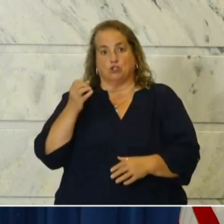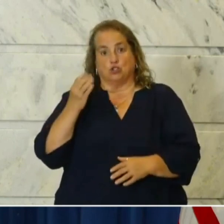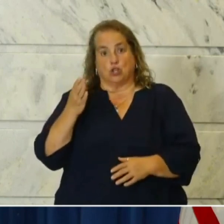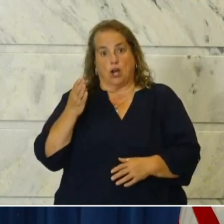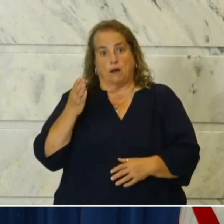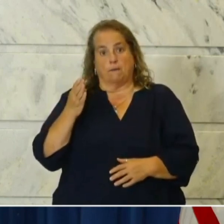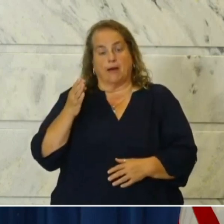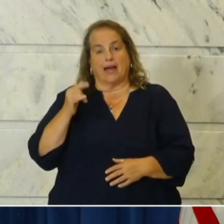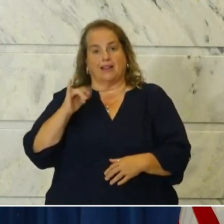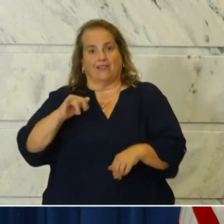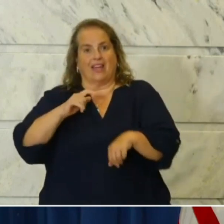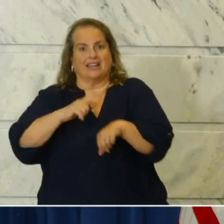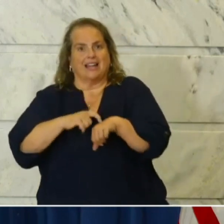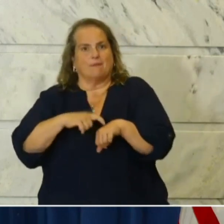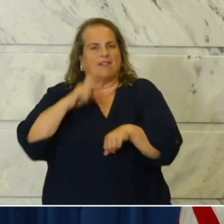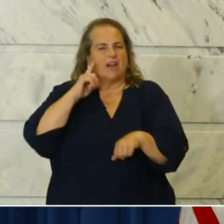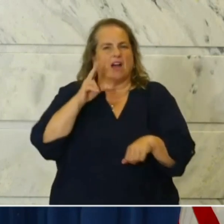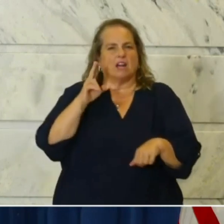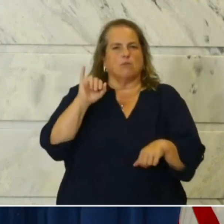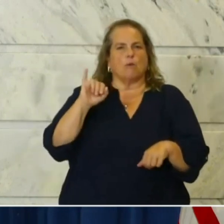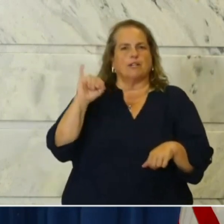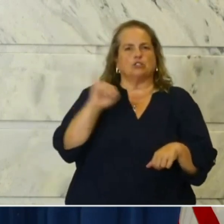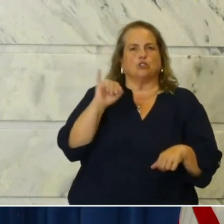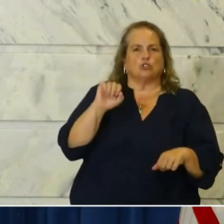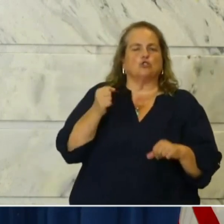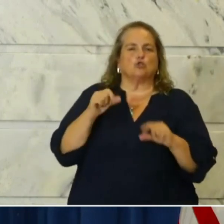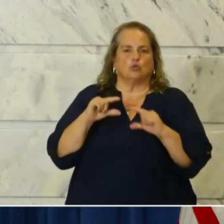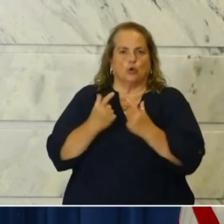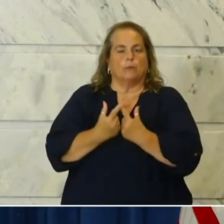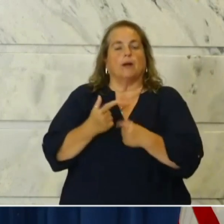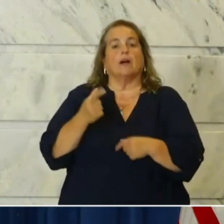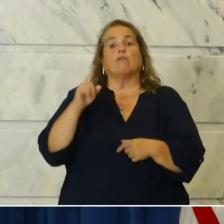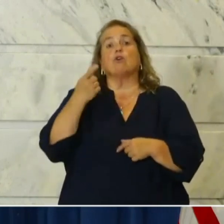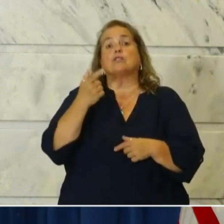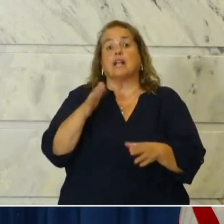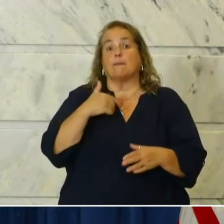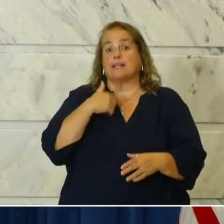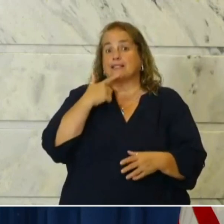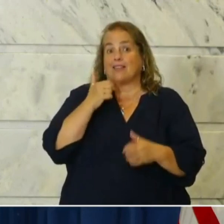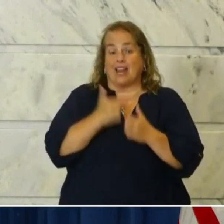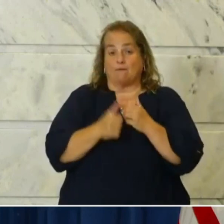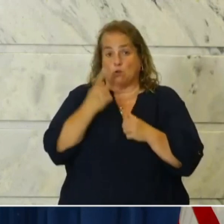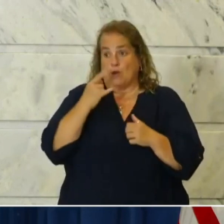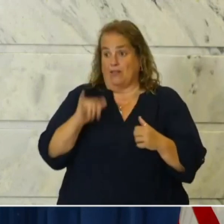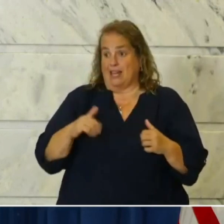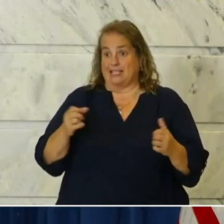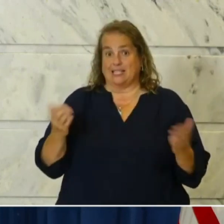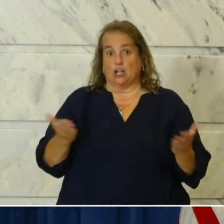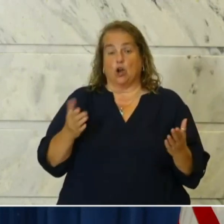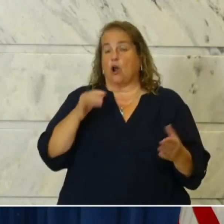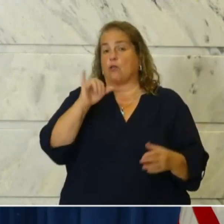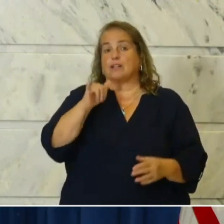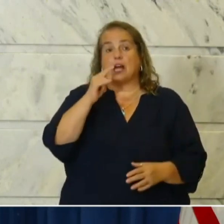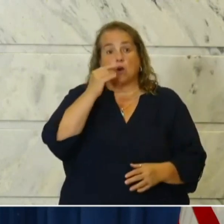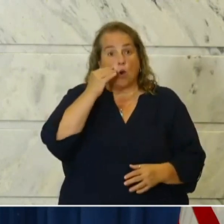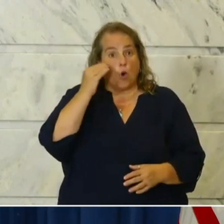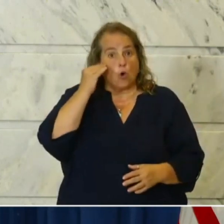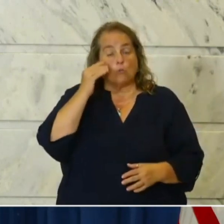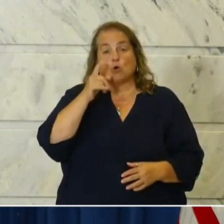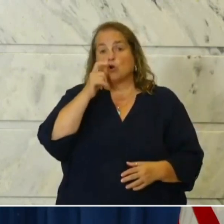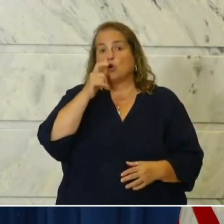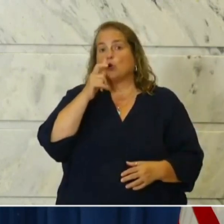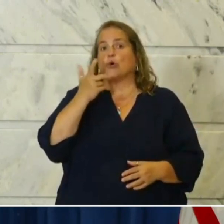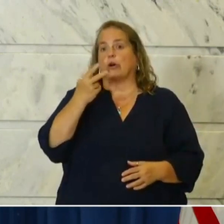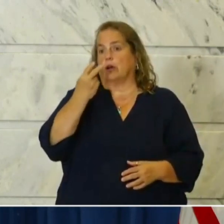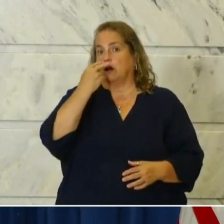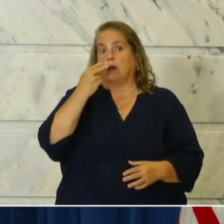heading, at that time, I think, the unemployment insurance group. And first, let me say that everybody that's here or those at home that cover politics or have